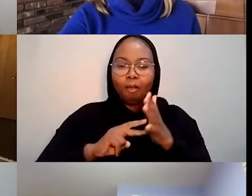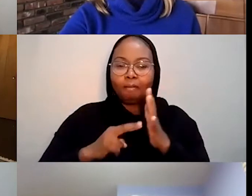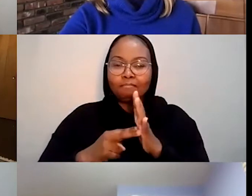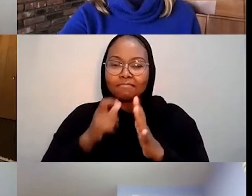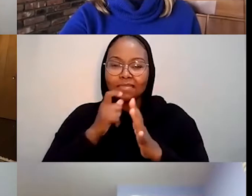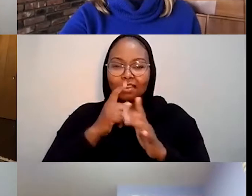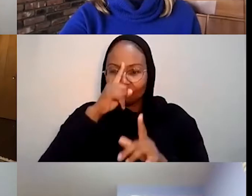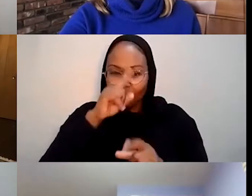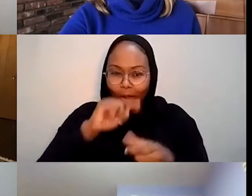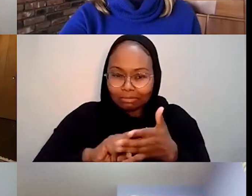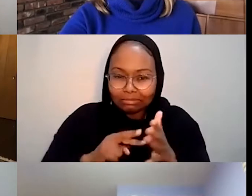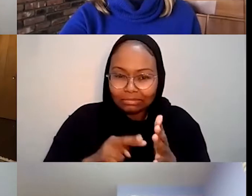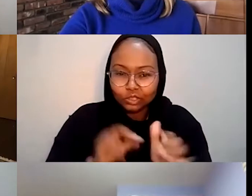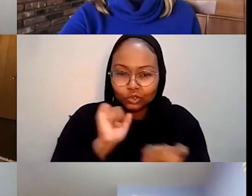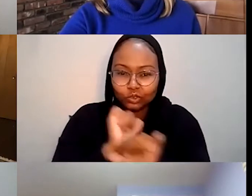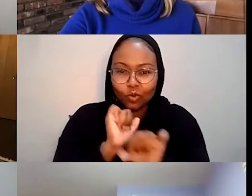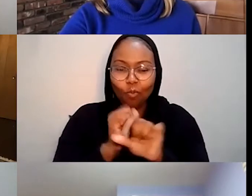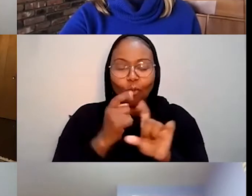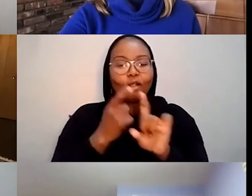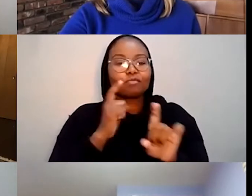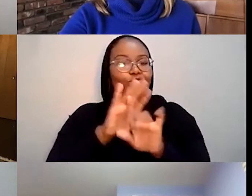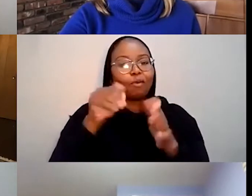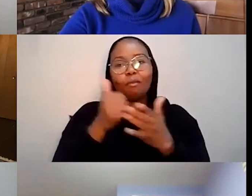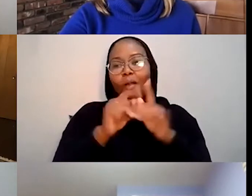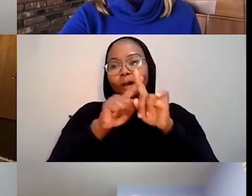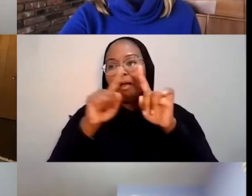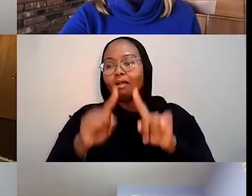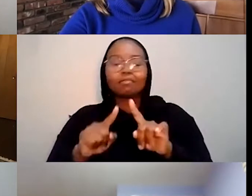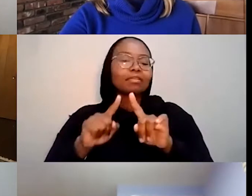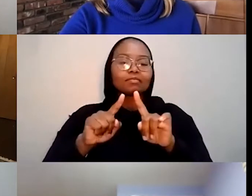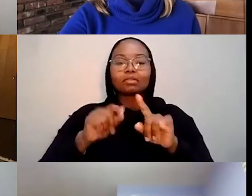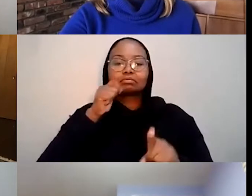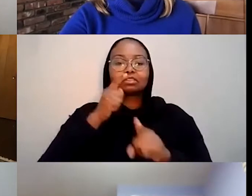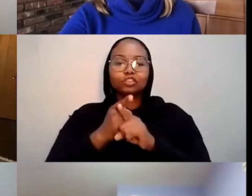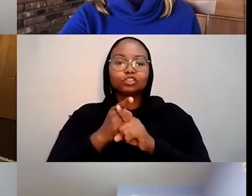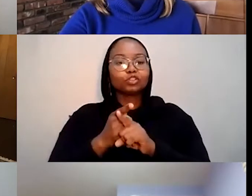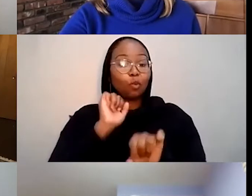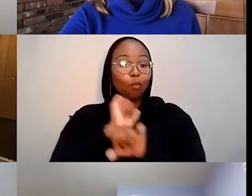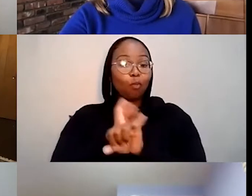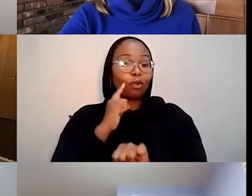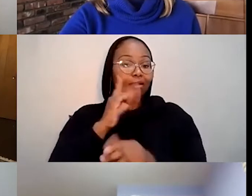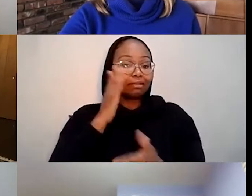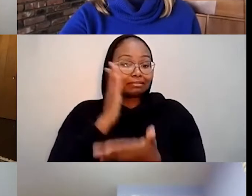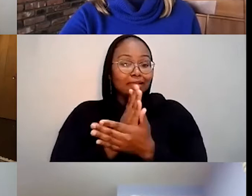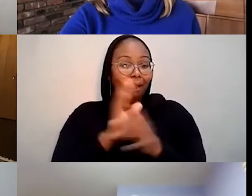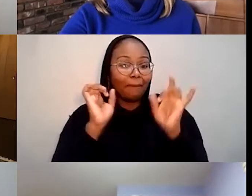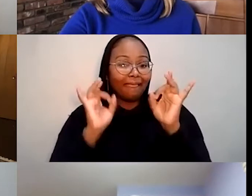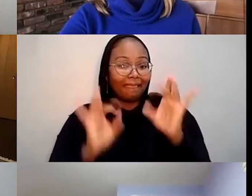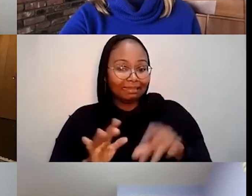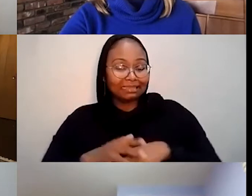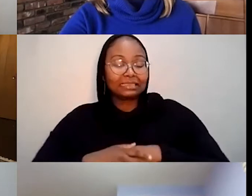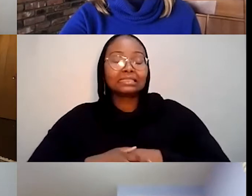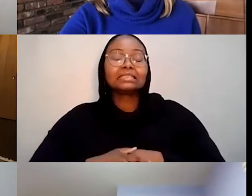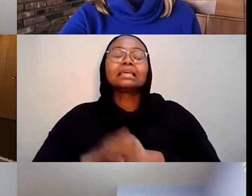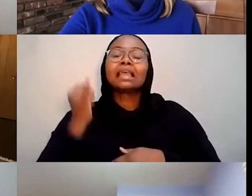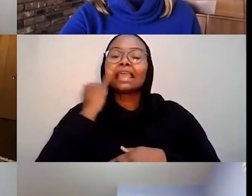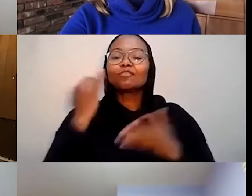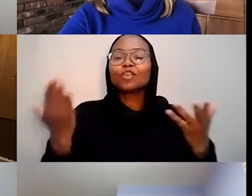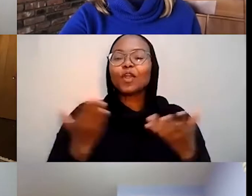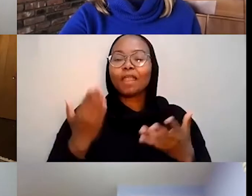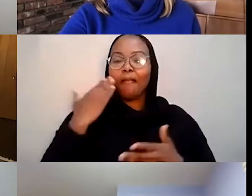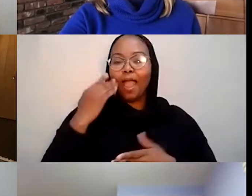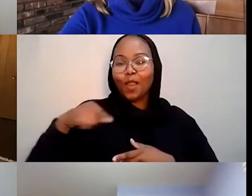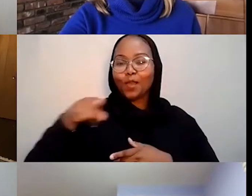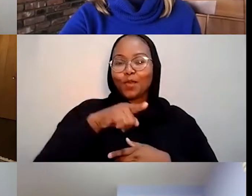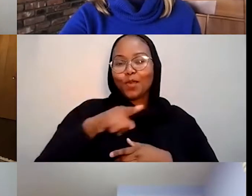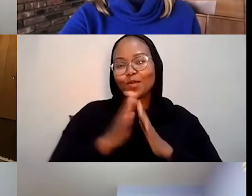of difference and ultimately working to stop hate. And if you're here, I know that you're passionate about